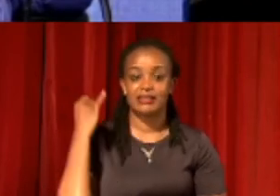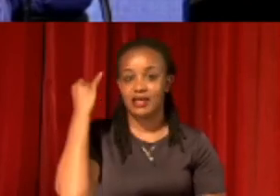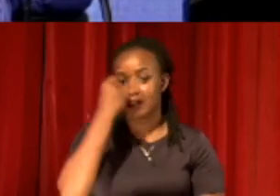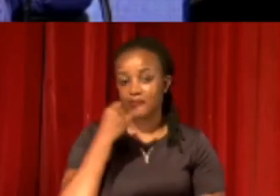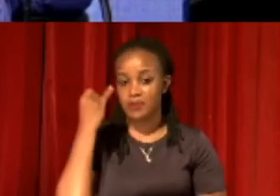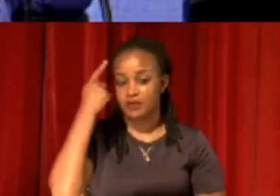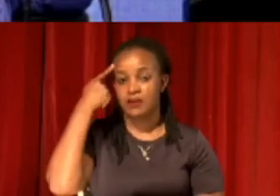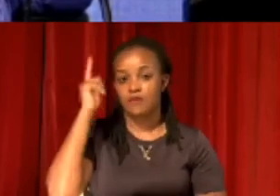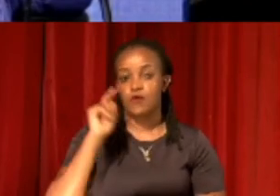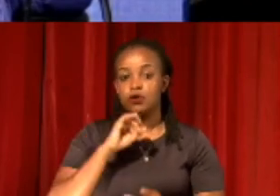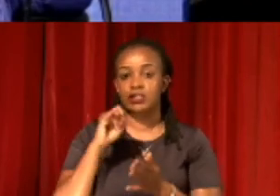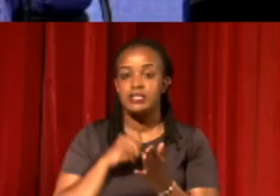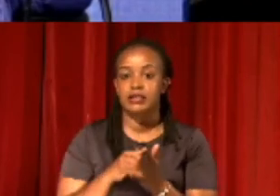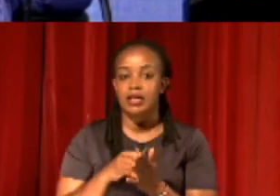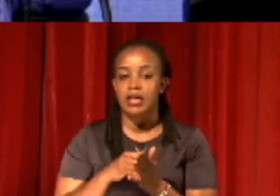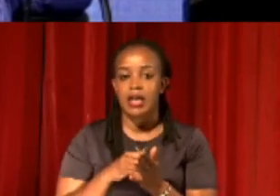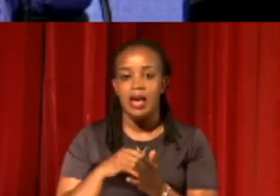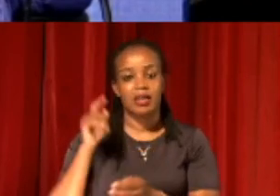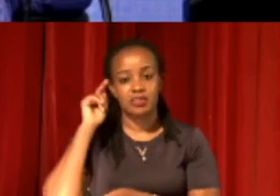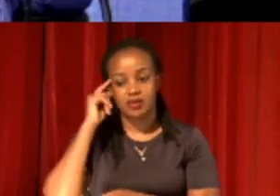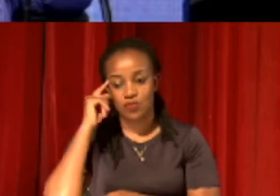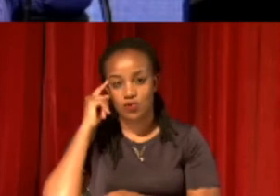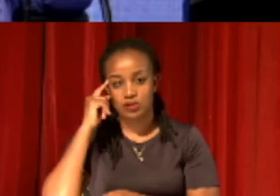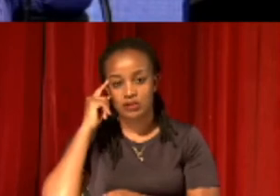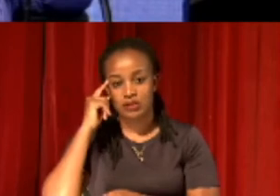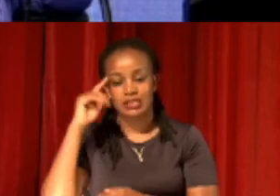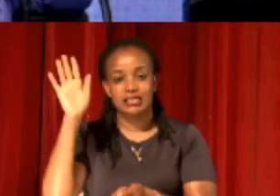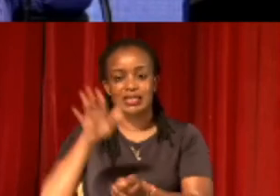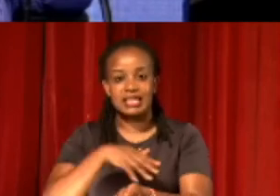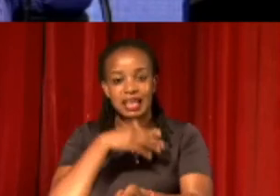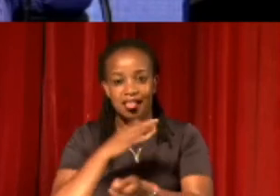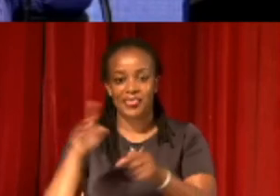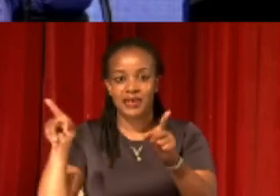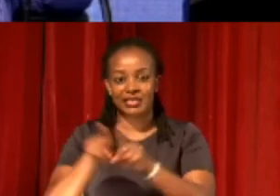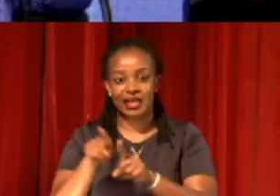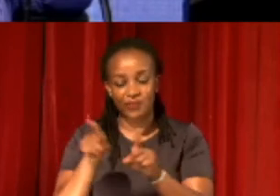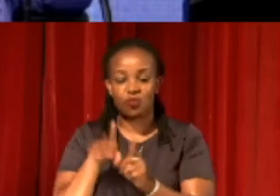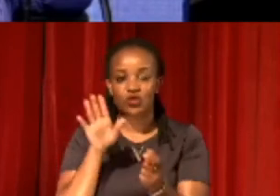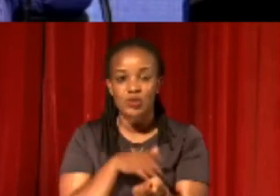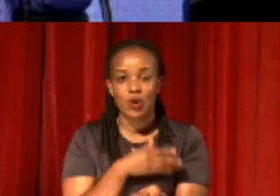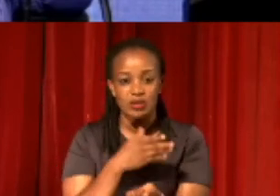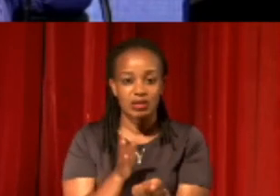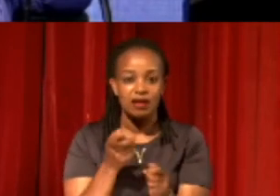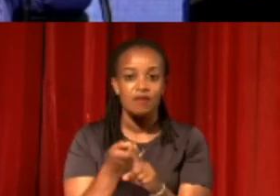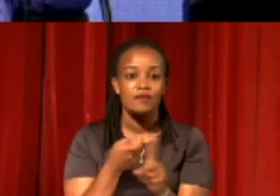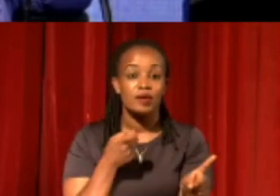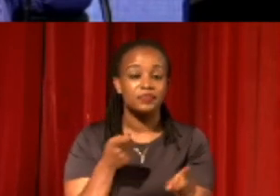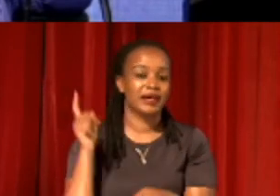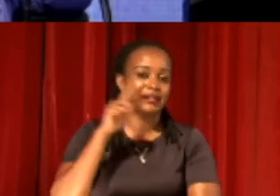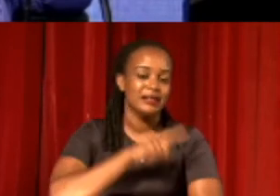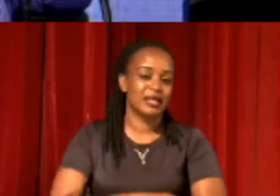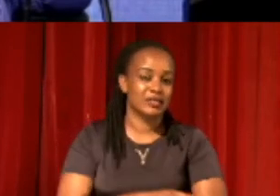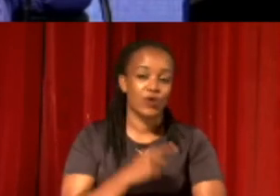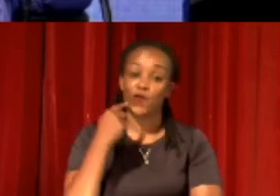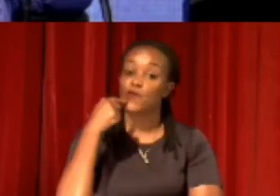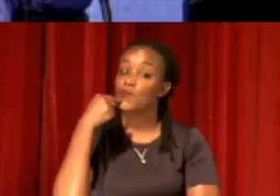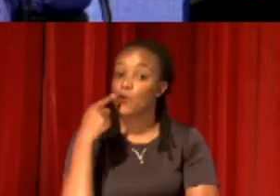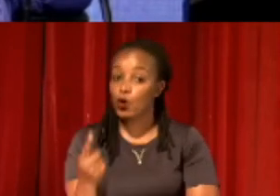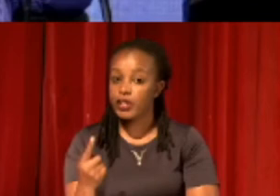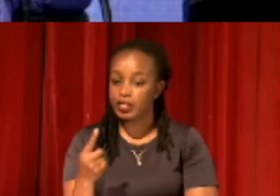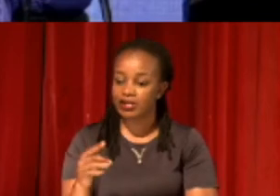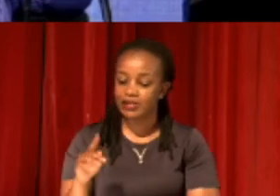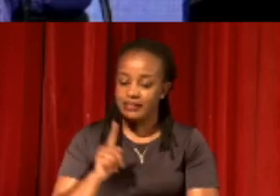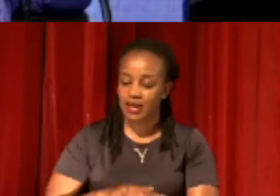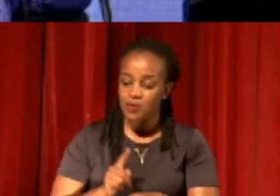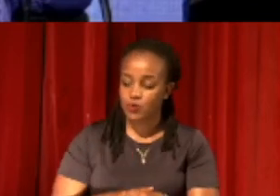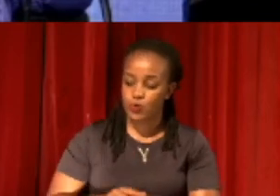me has always been the choirs that sing the same songs, you know, from the days of Moi, you know, growing up in the